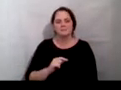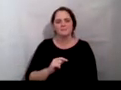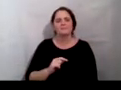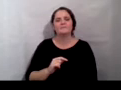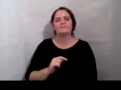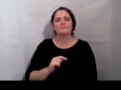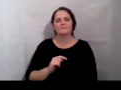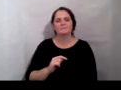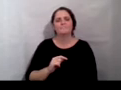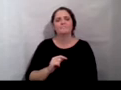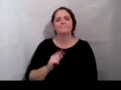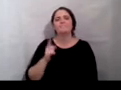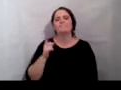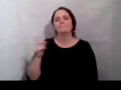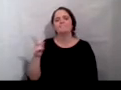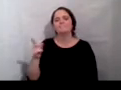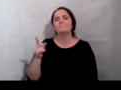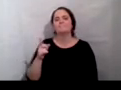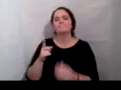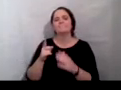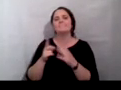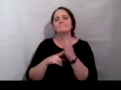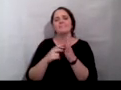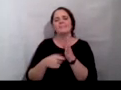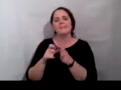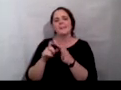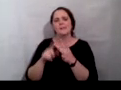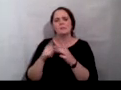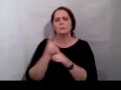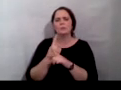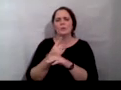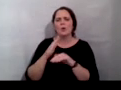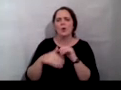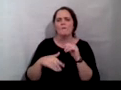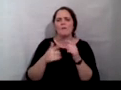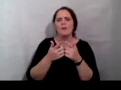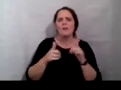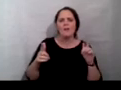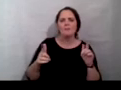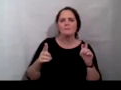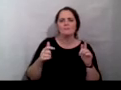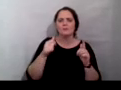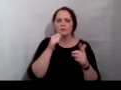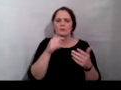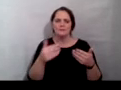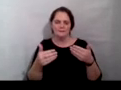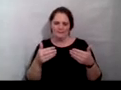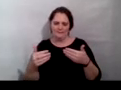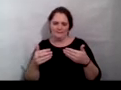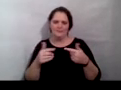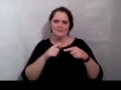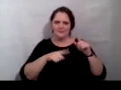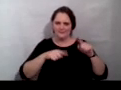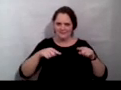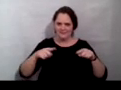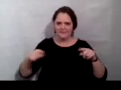Nadi Simpson mentioned the multiplicity of meaning, those simultaneous meanings of language that sit one